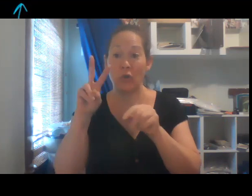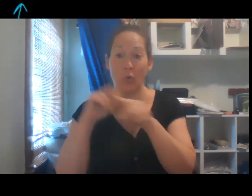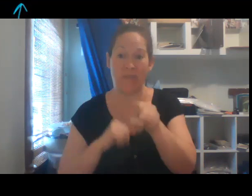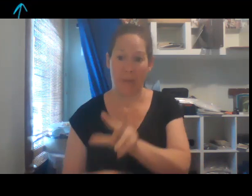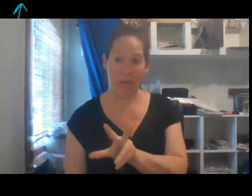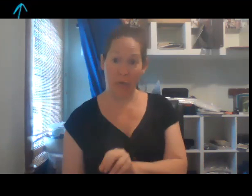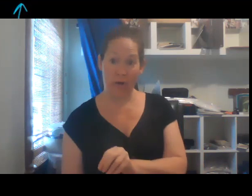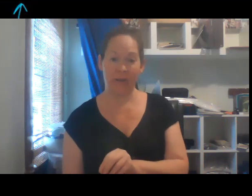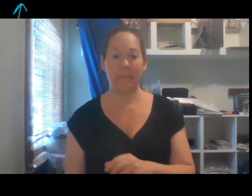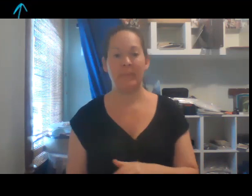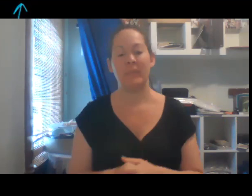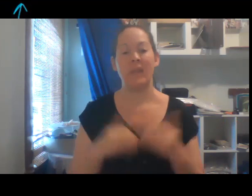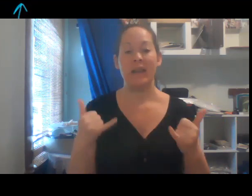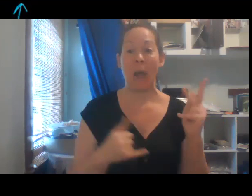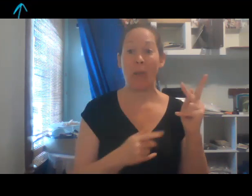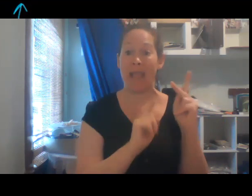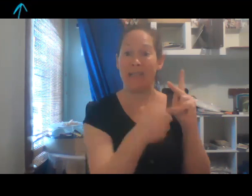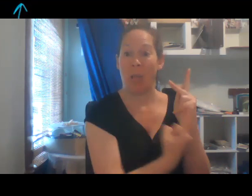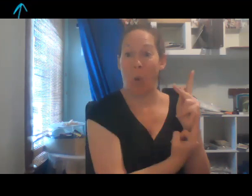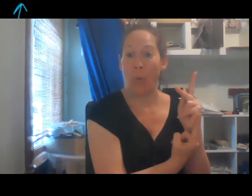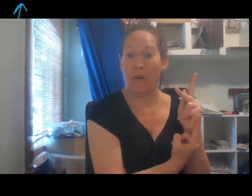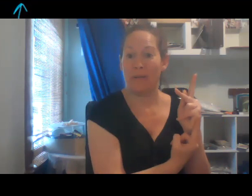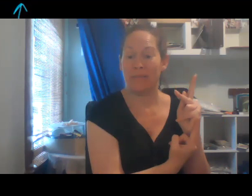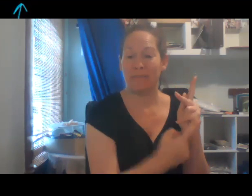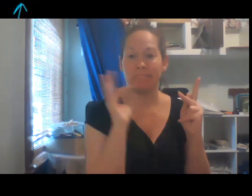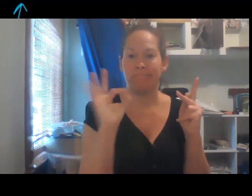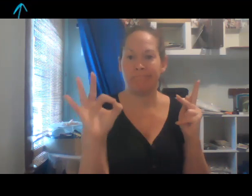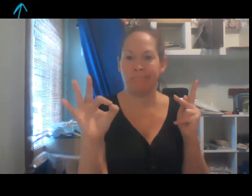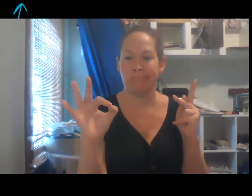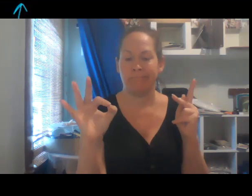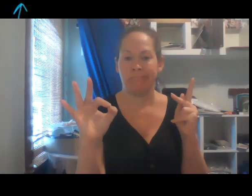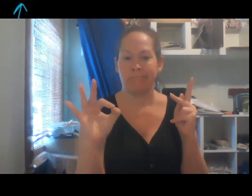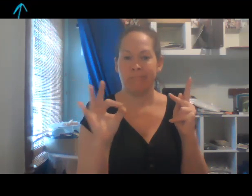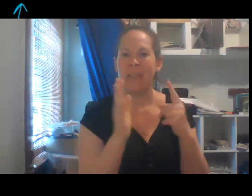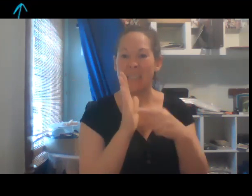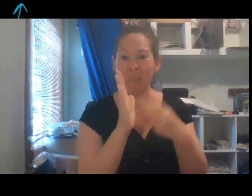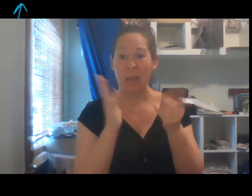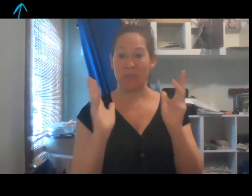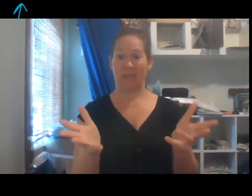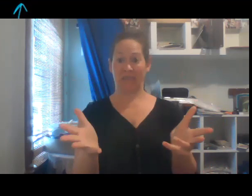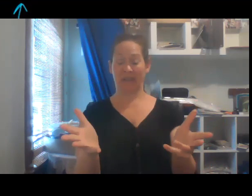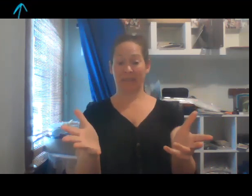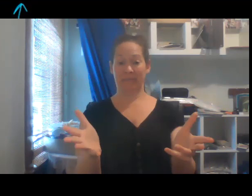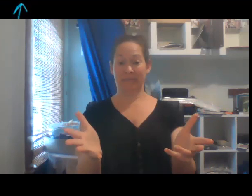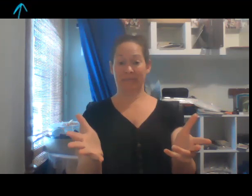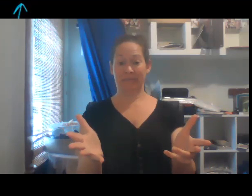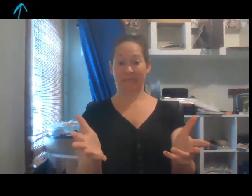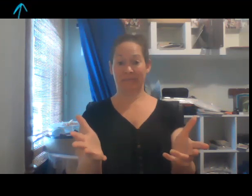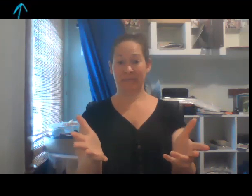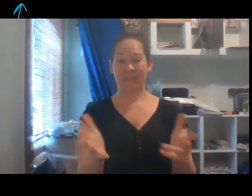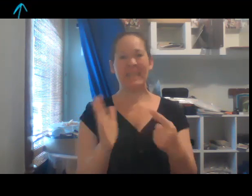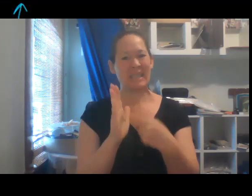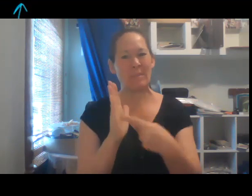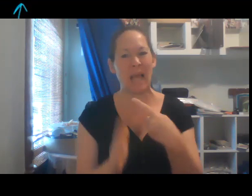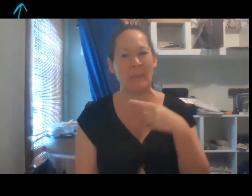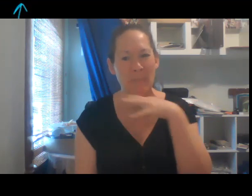I now have my k constant. Sometimes, depending on the problem I'm doing, I leave it like this. This can be messy to do, so I